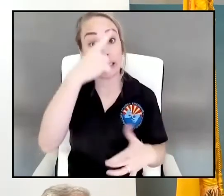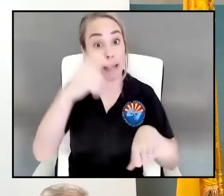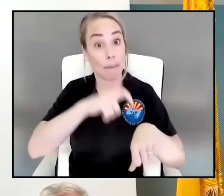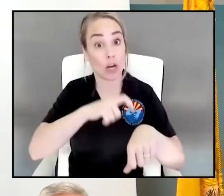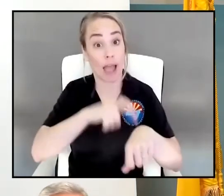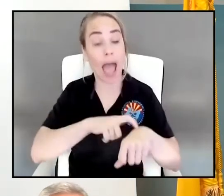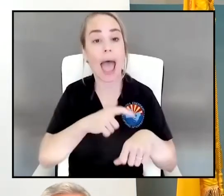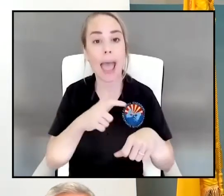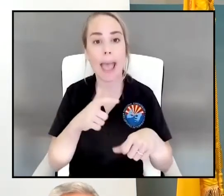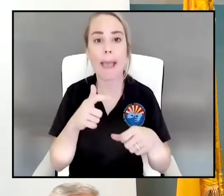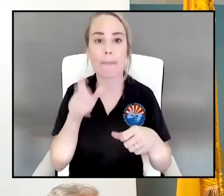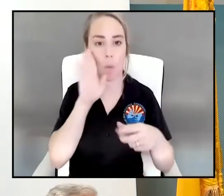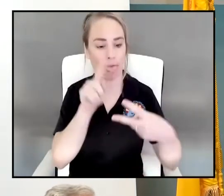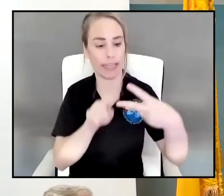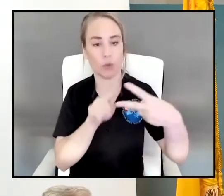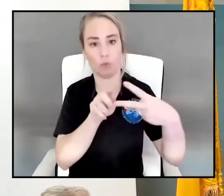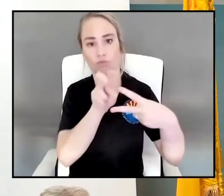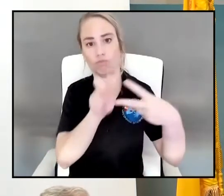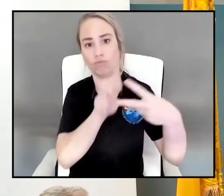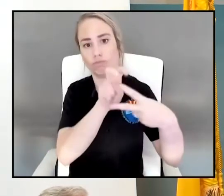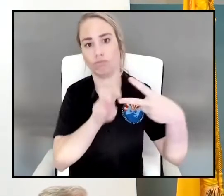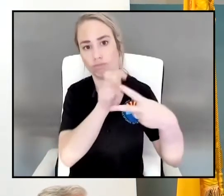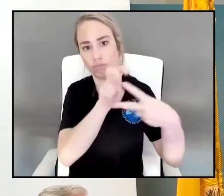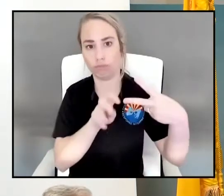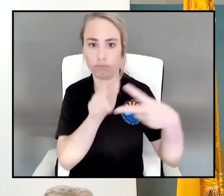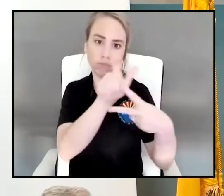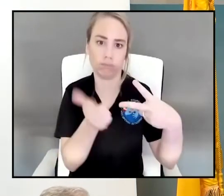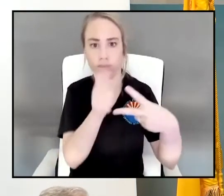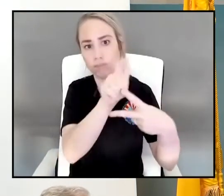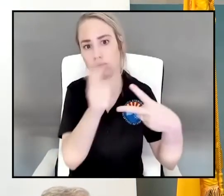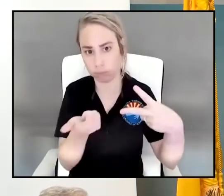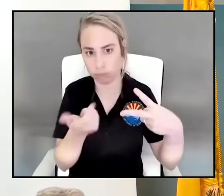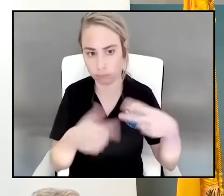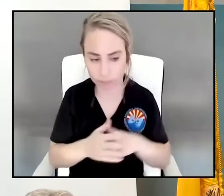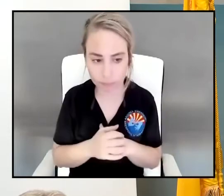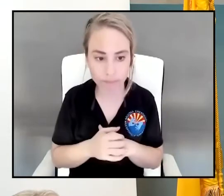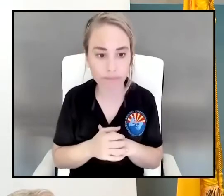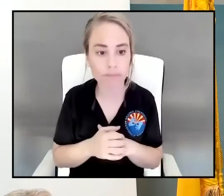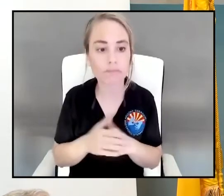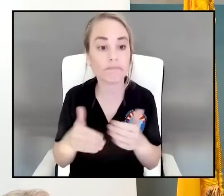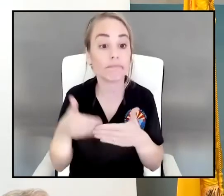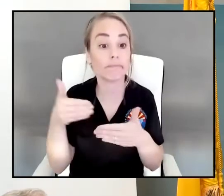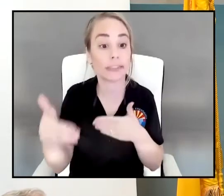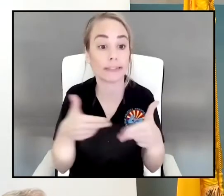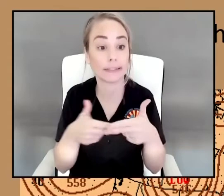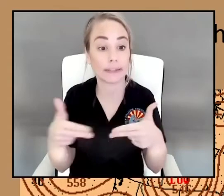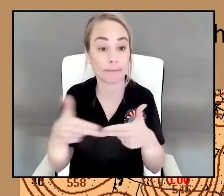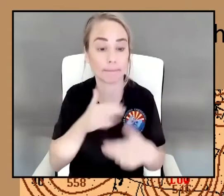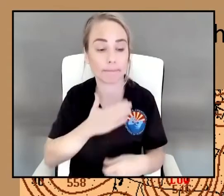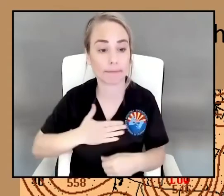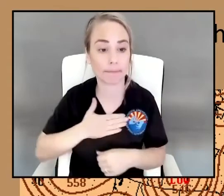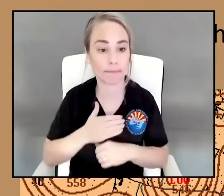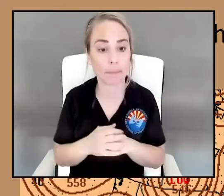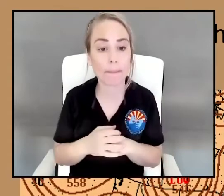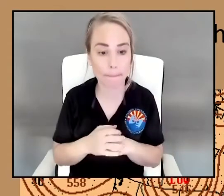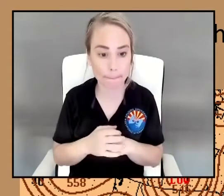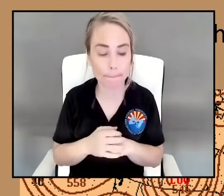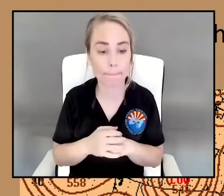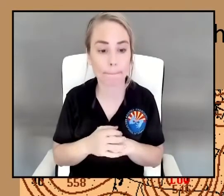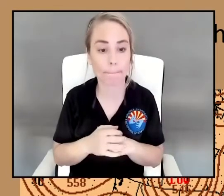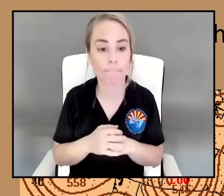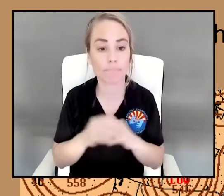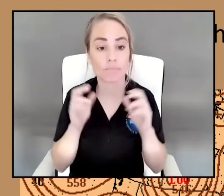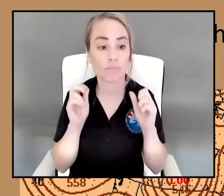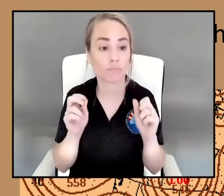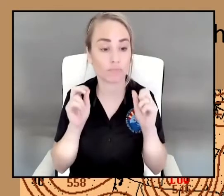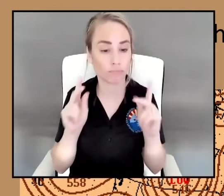these two patterns when it's a monsoon season. Next slide, please. Okay, so what